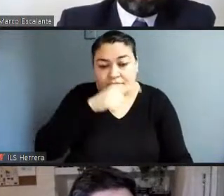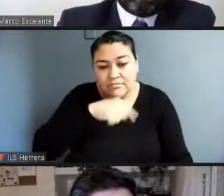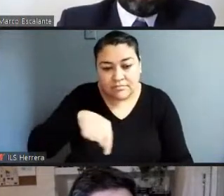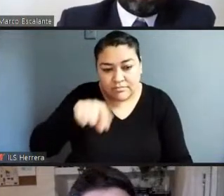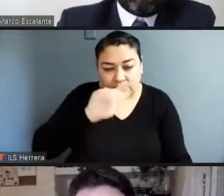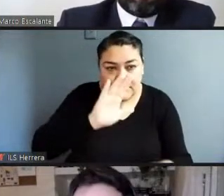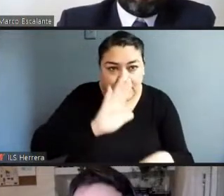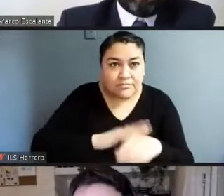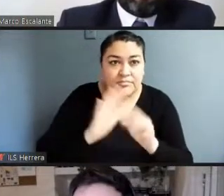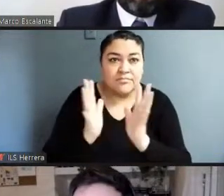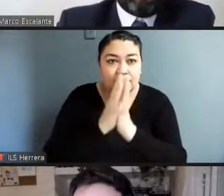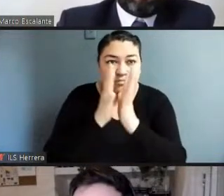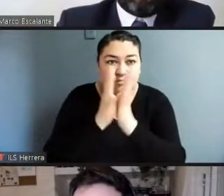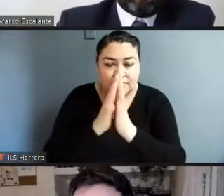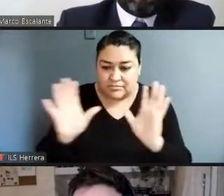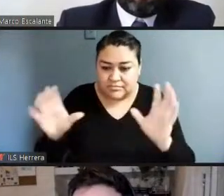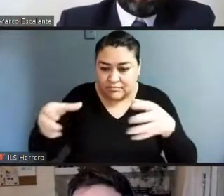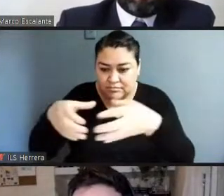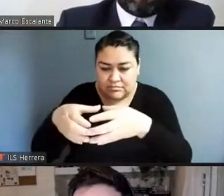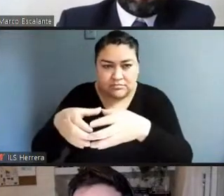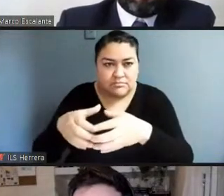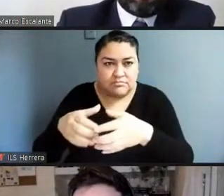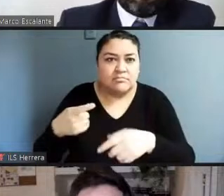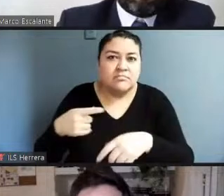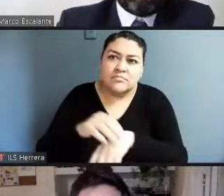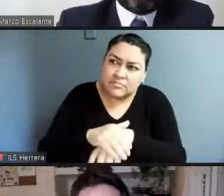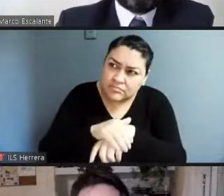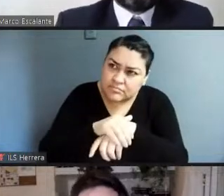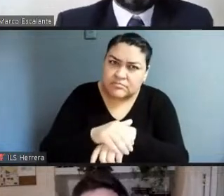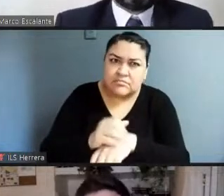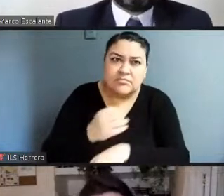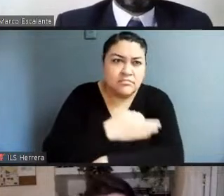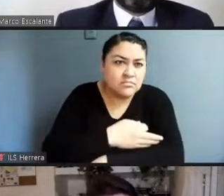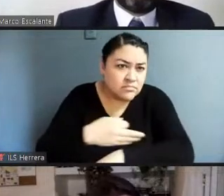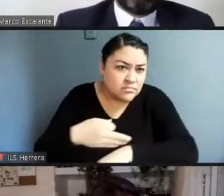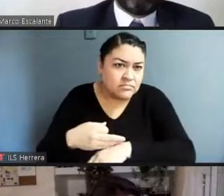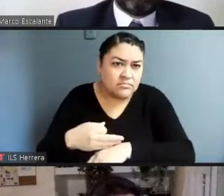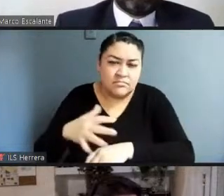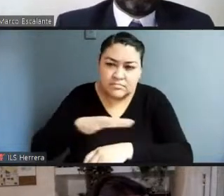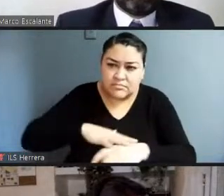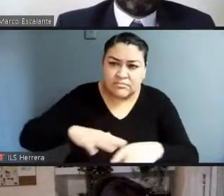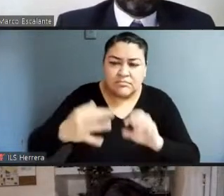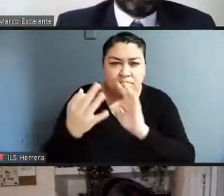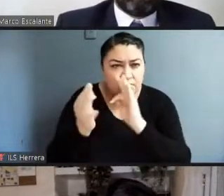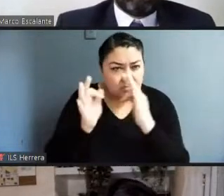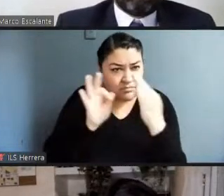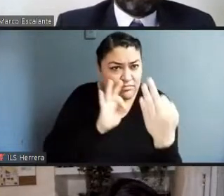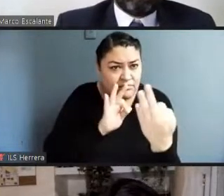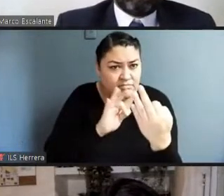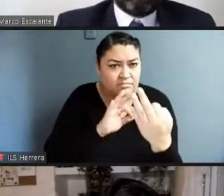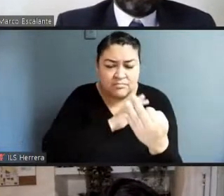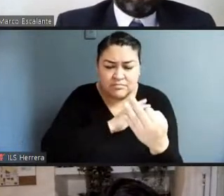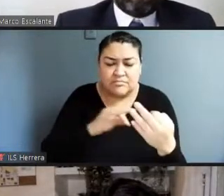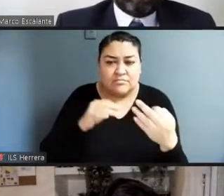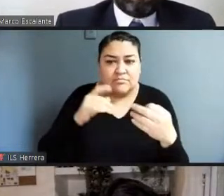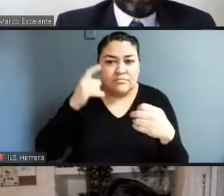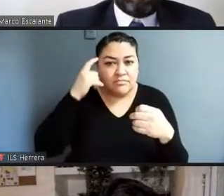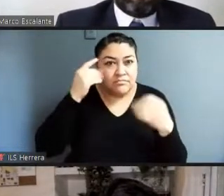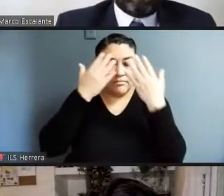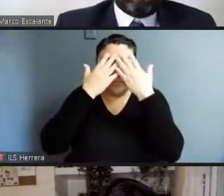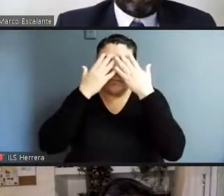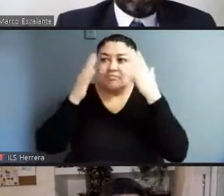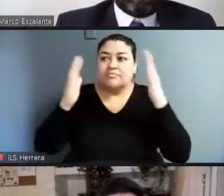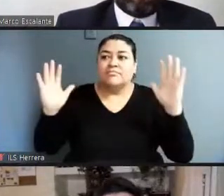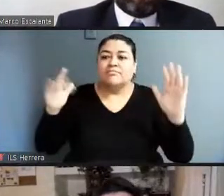that this going back to their communities, and it could be their family, friends, or neighbor community, can